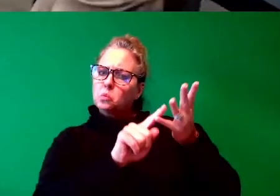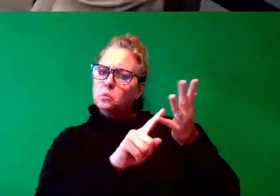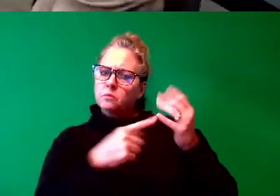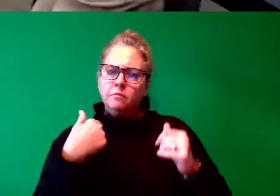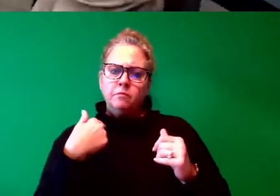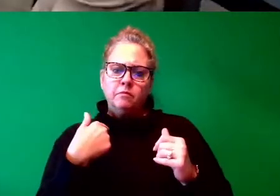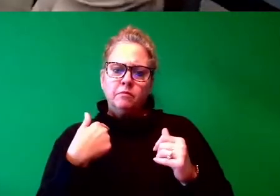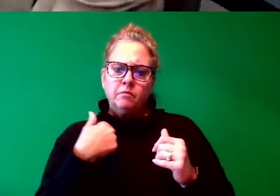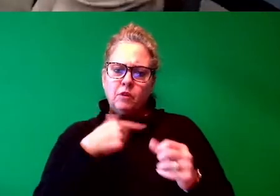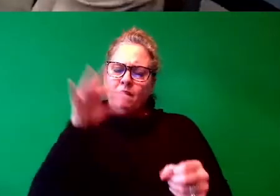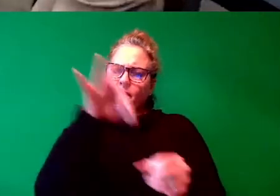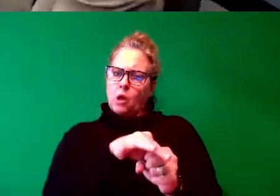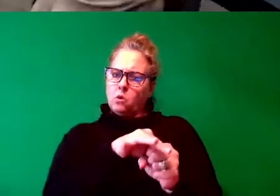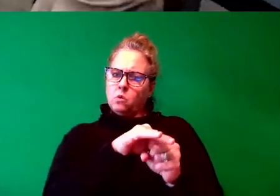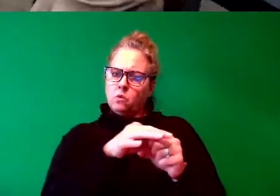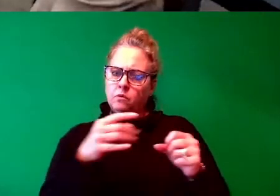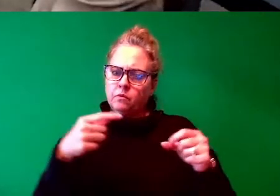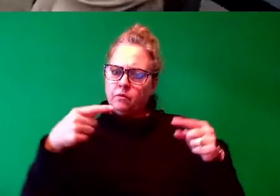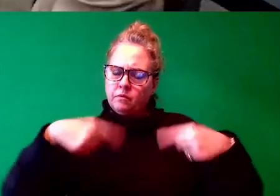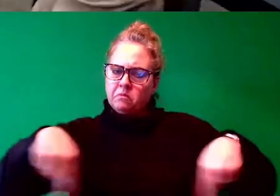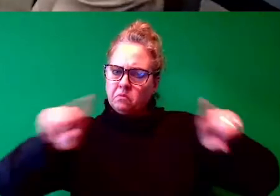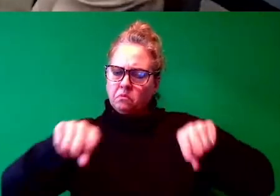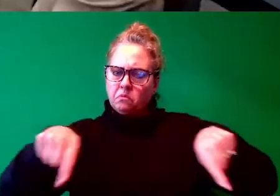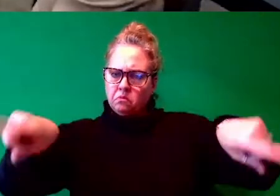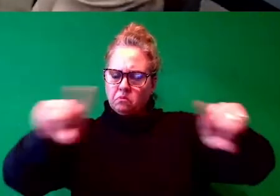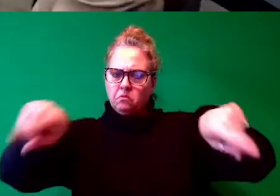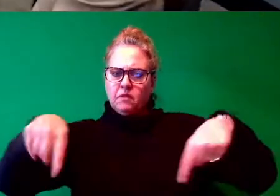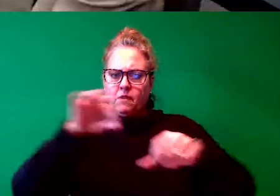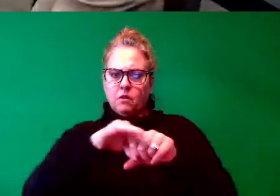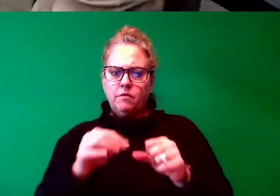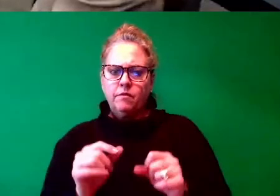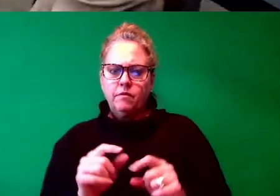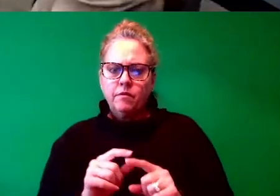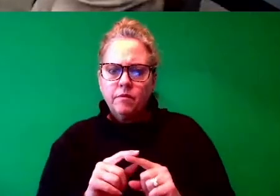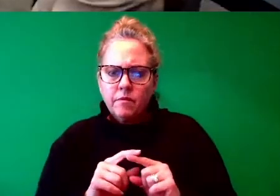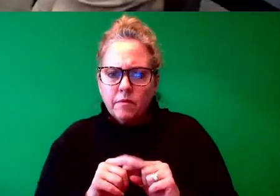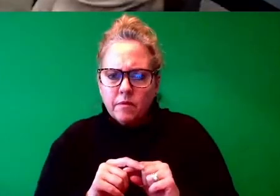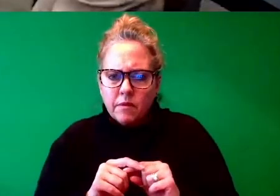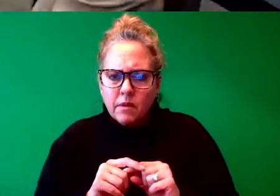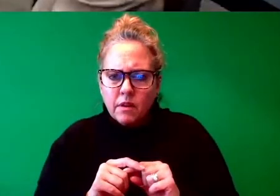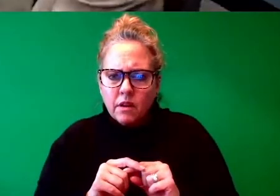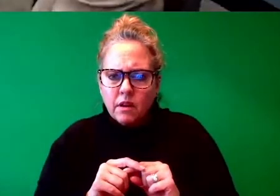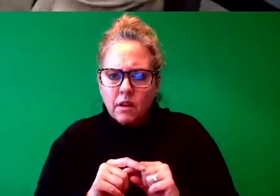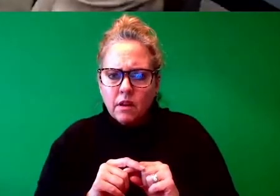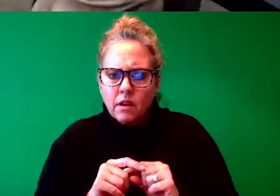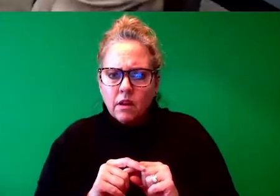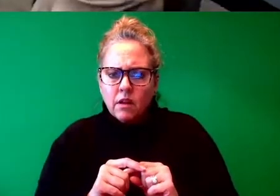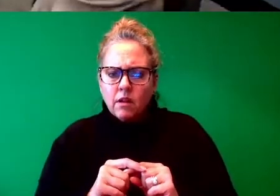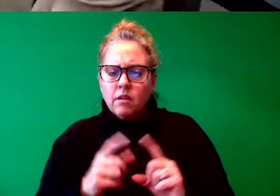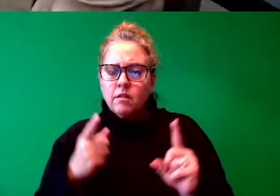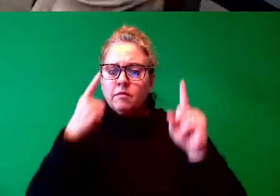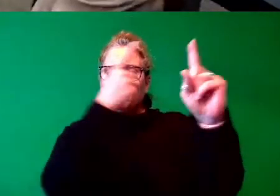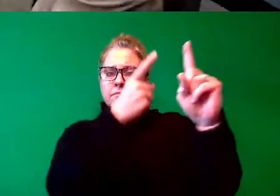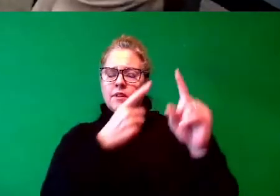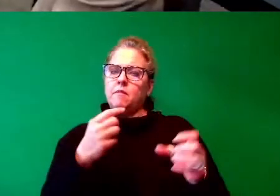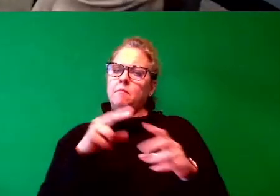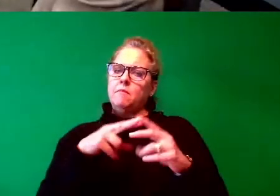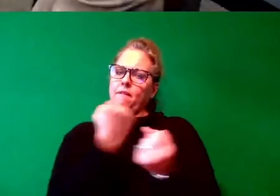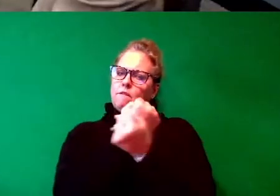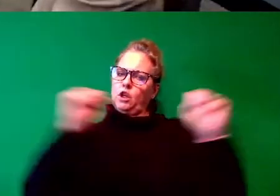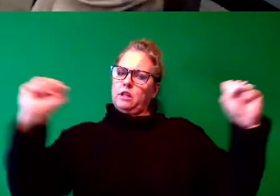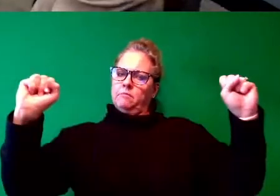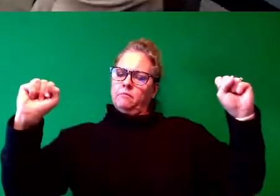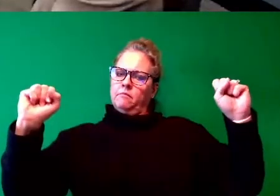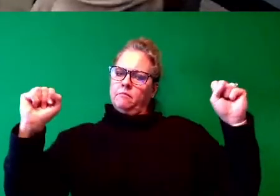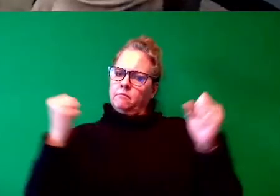The good of health versus, and not versus, but along with the good of freedom and also